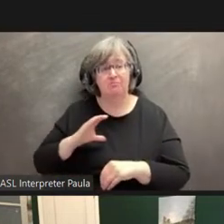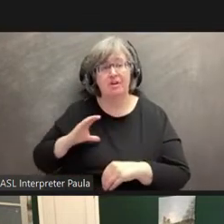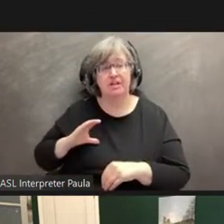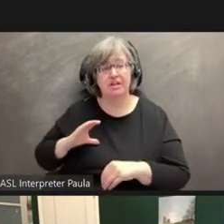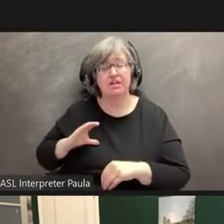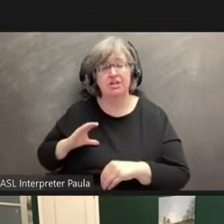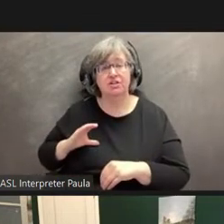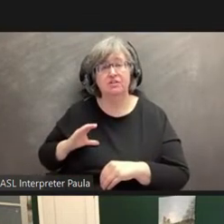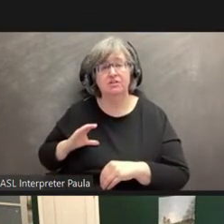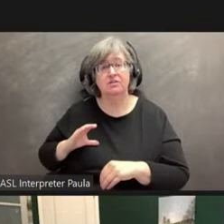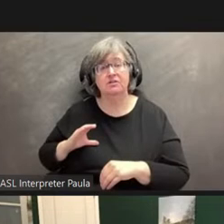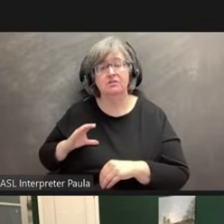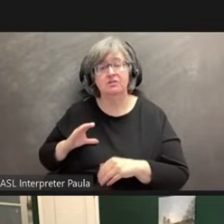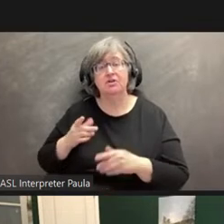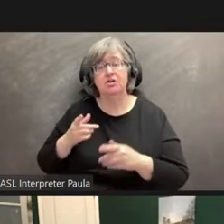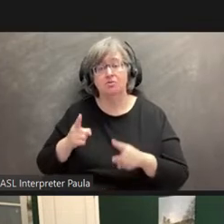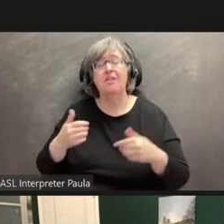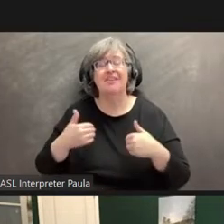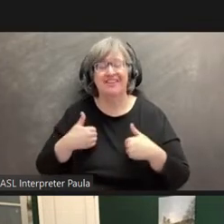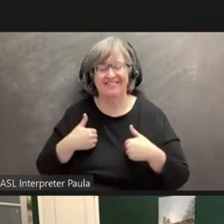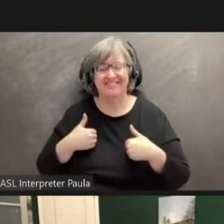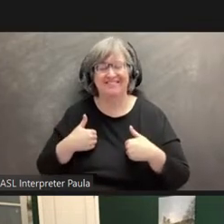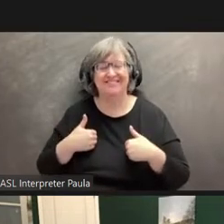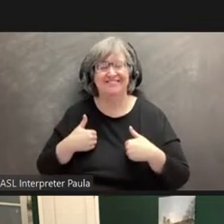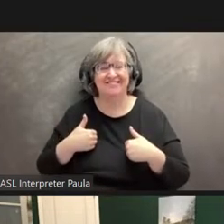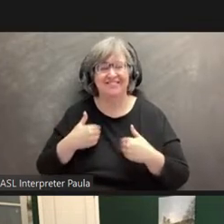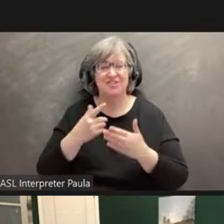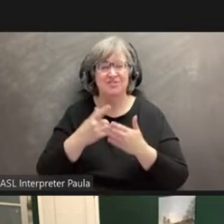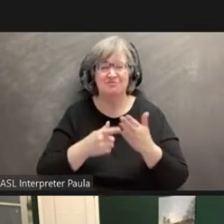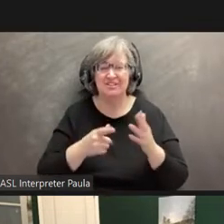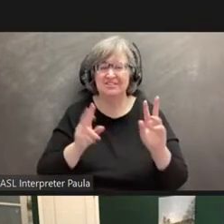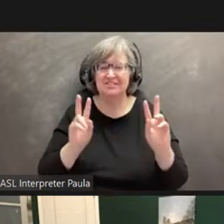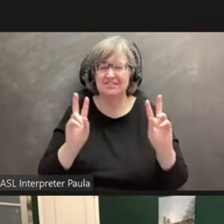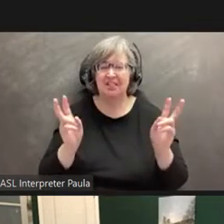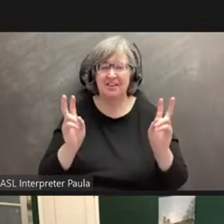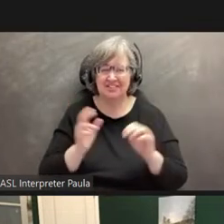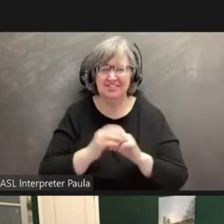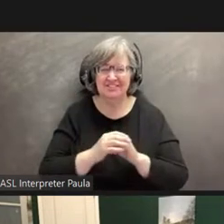they've like when they had the, what are those things?